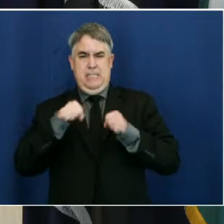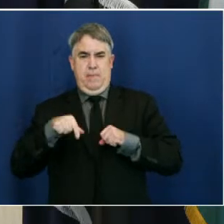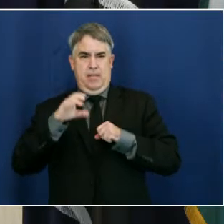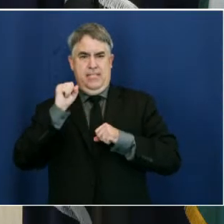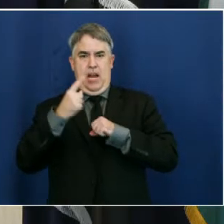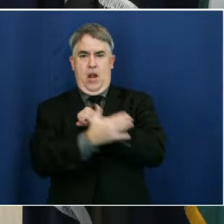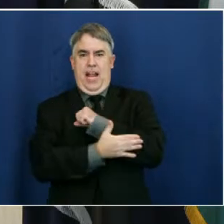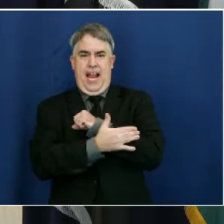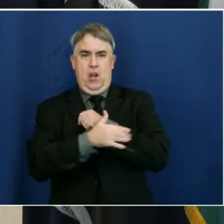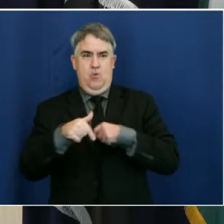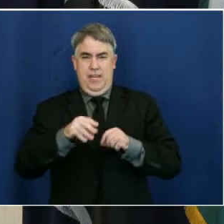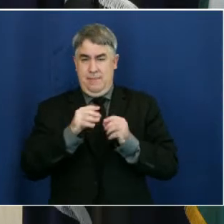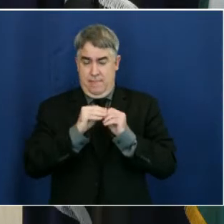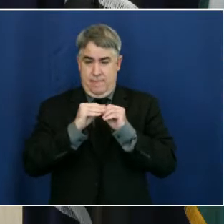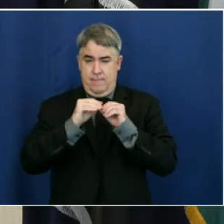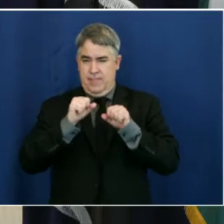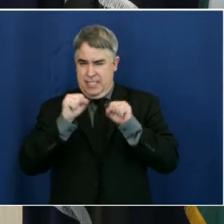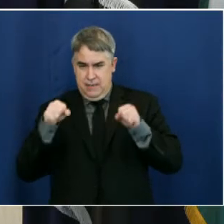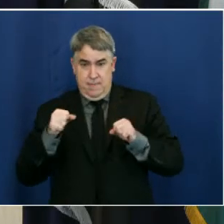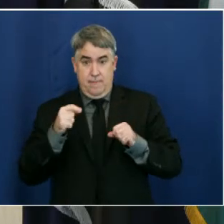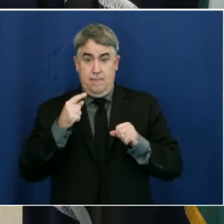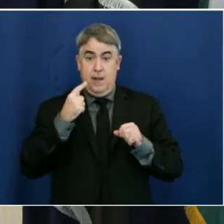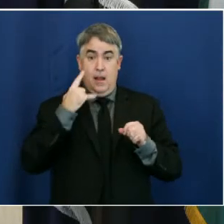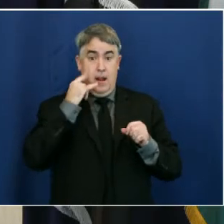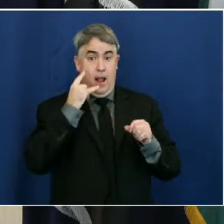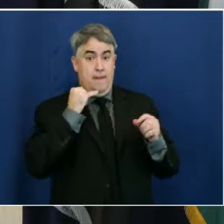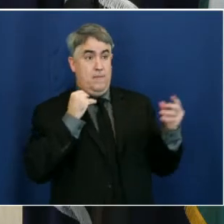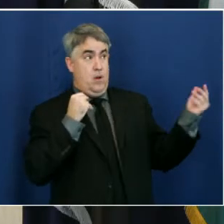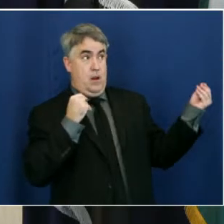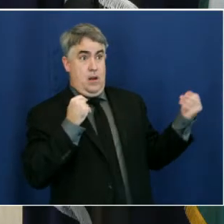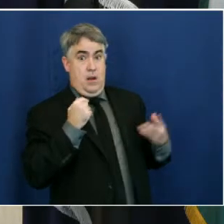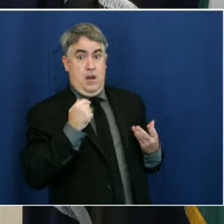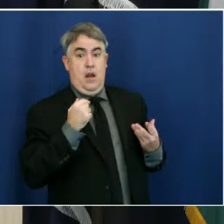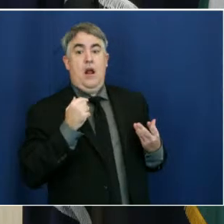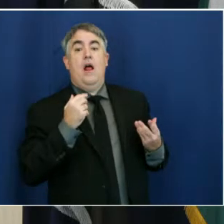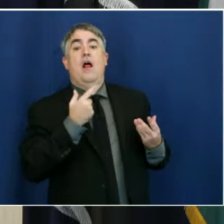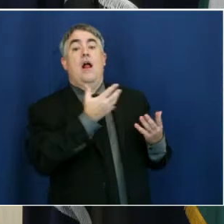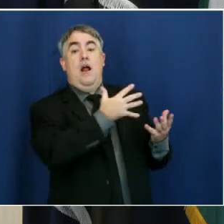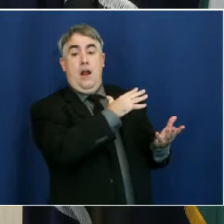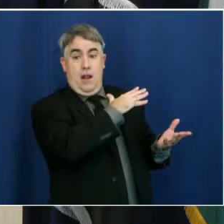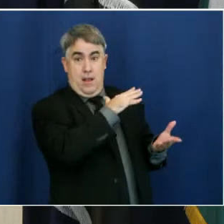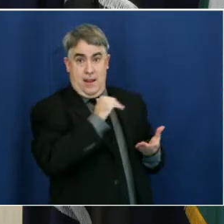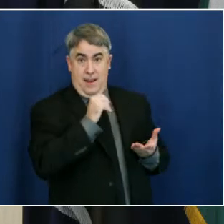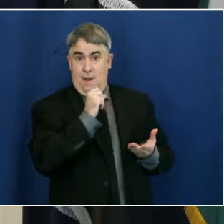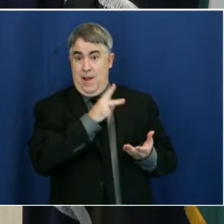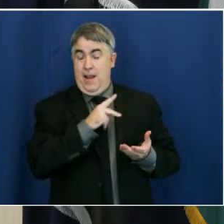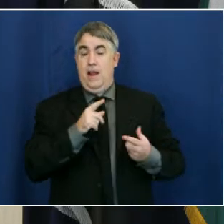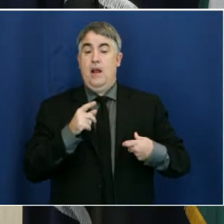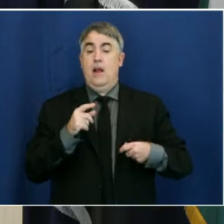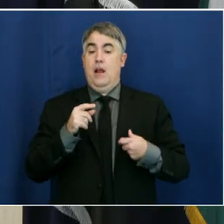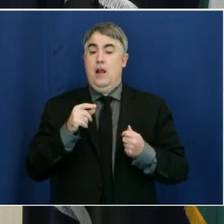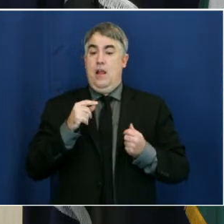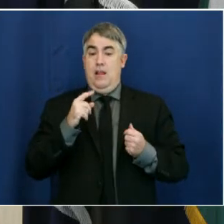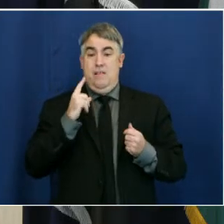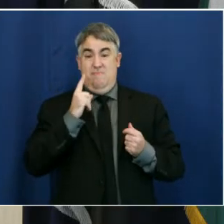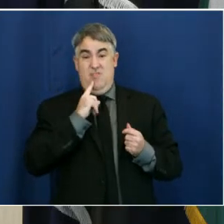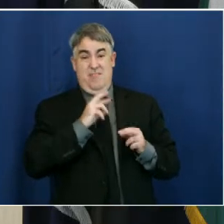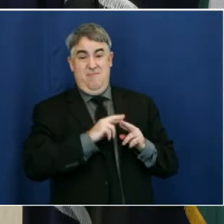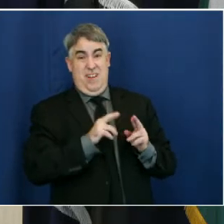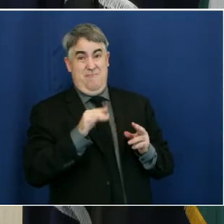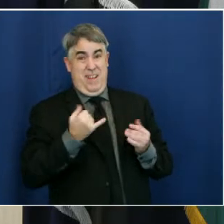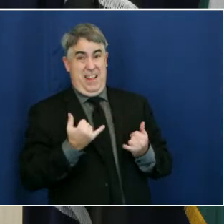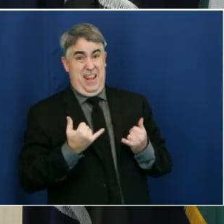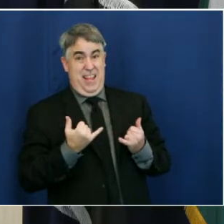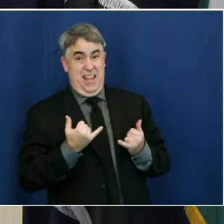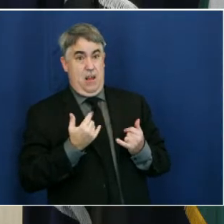the state of California announced us that they were doing an integrated one, and we thought that it would be out by now, and so we opted to go with them.